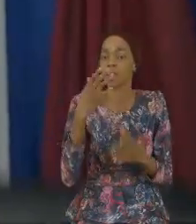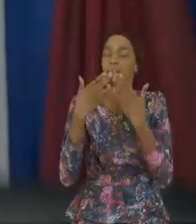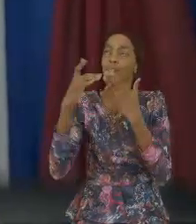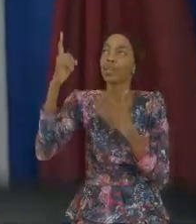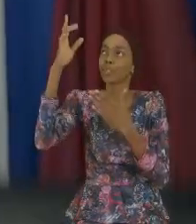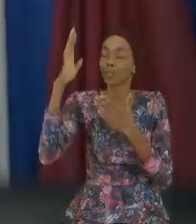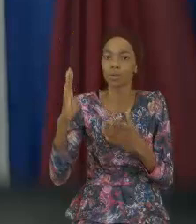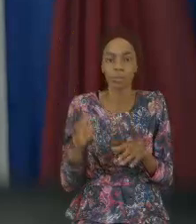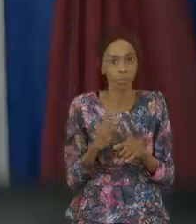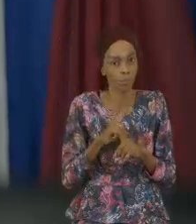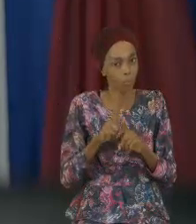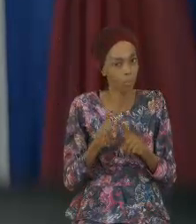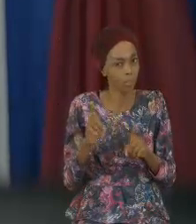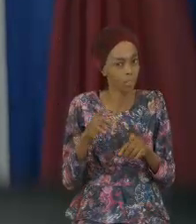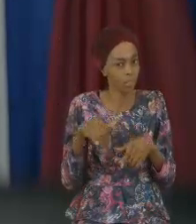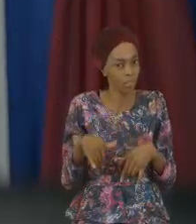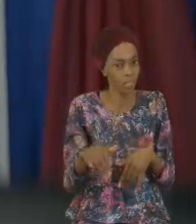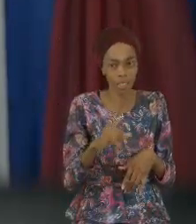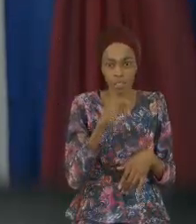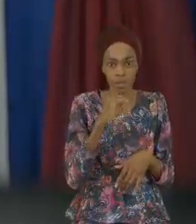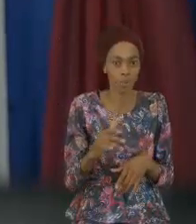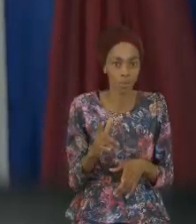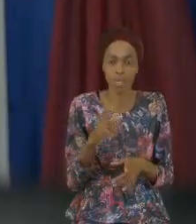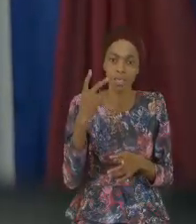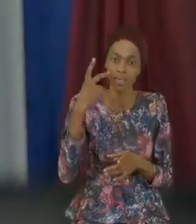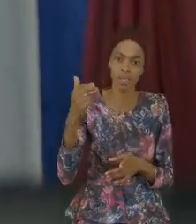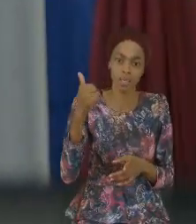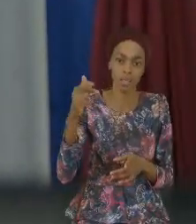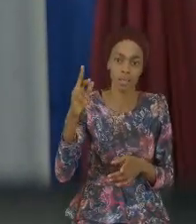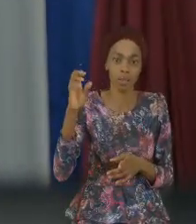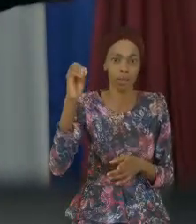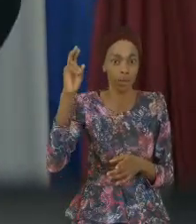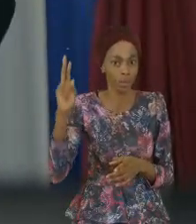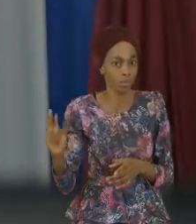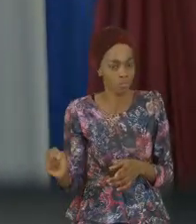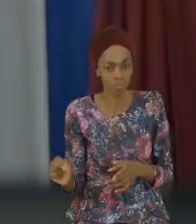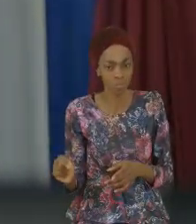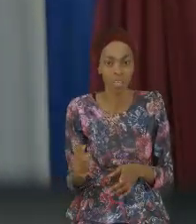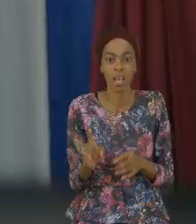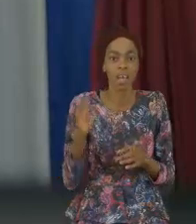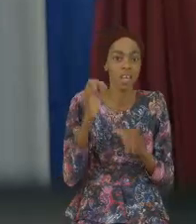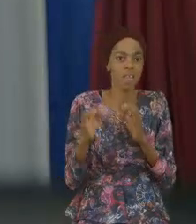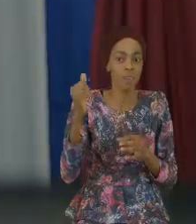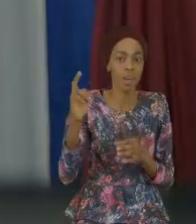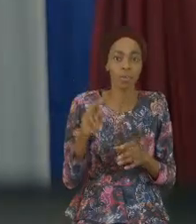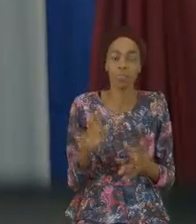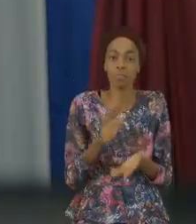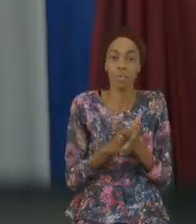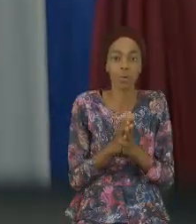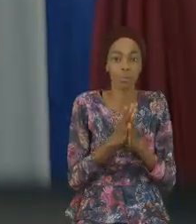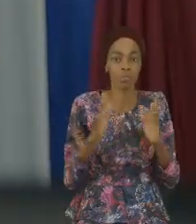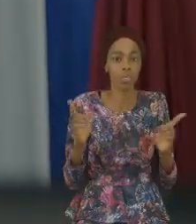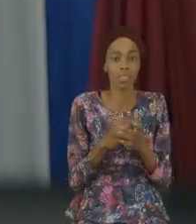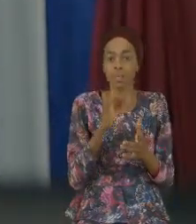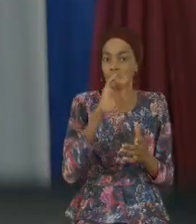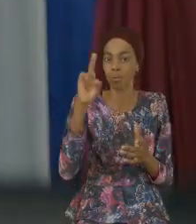not seeing just Aaron. If Aaron becomes so big that that's the only picture, the only figure